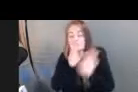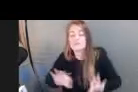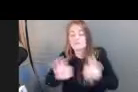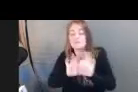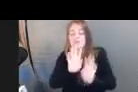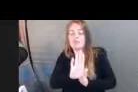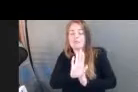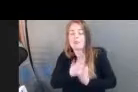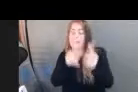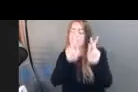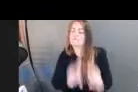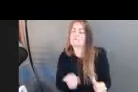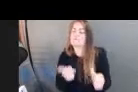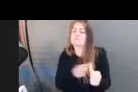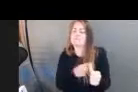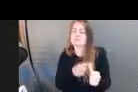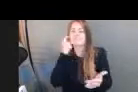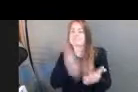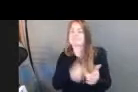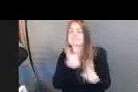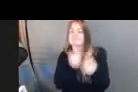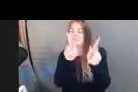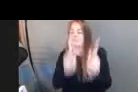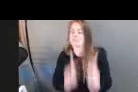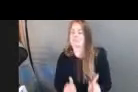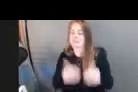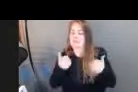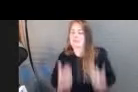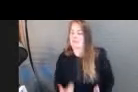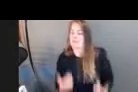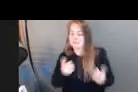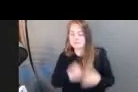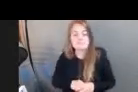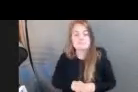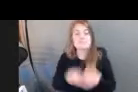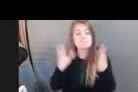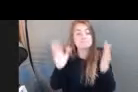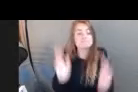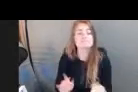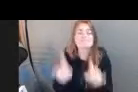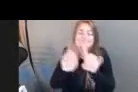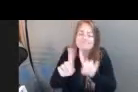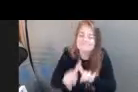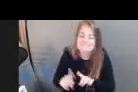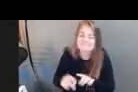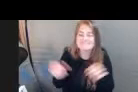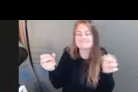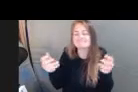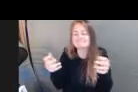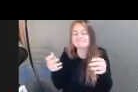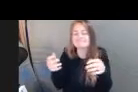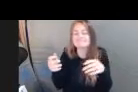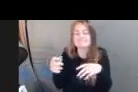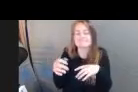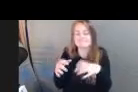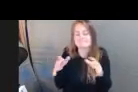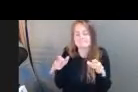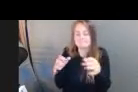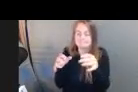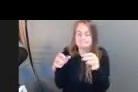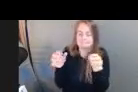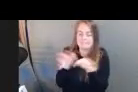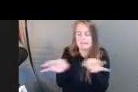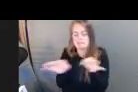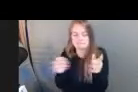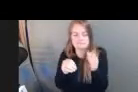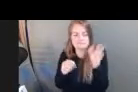their person first, their humanity first. So what about expressions? Now, I know as a wheelchair user, I've had